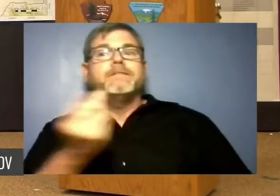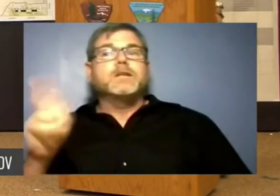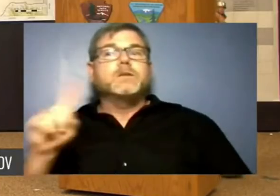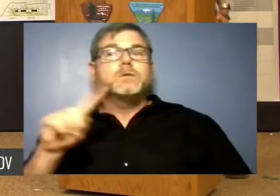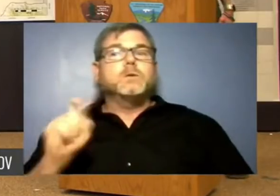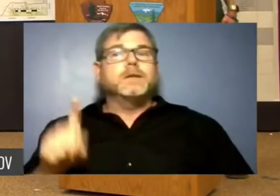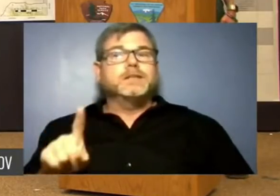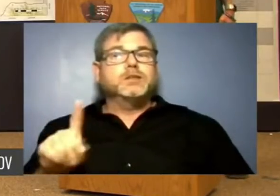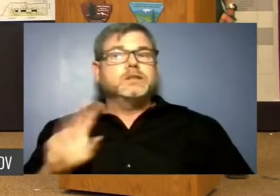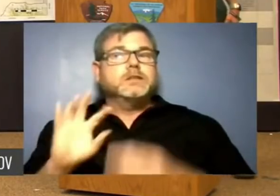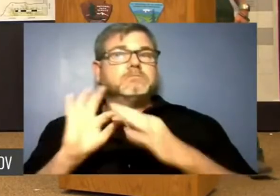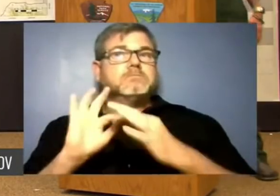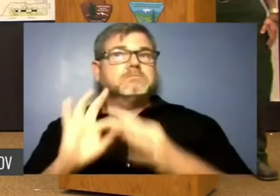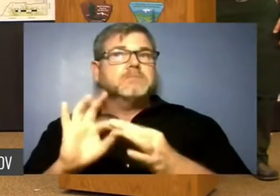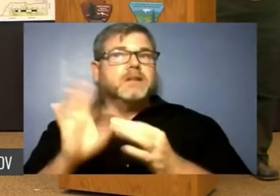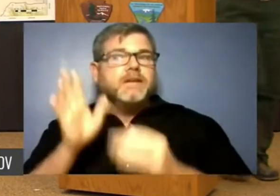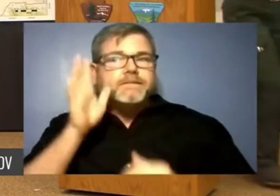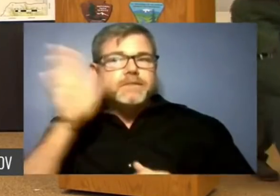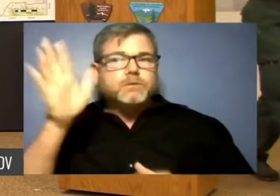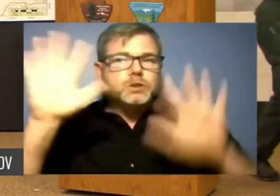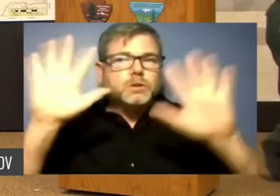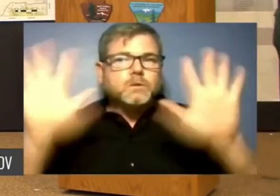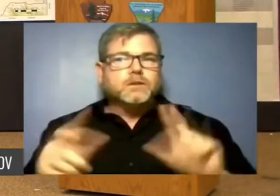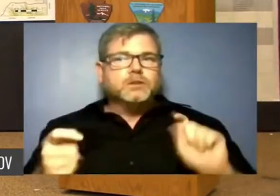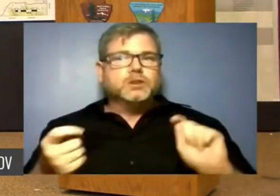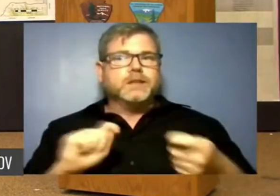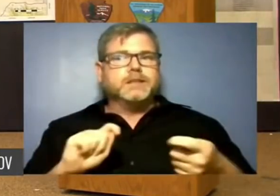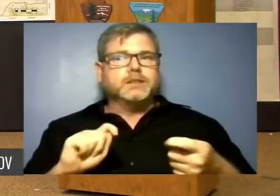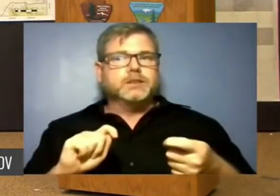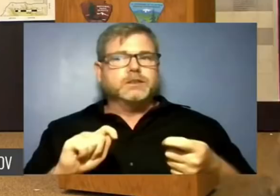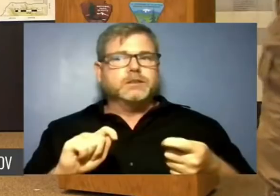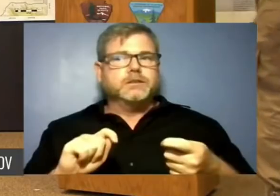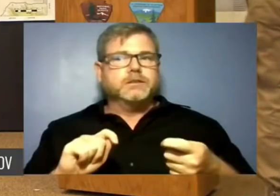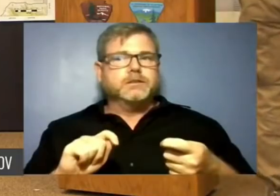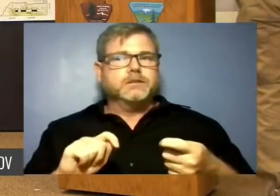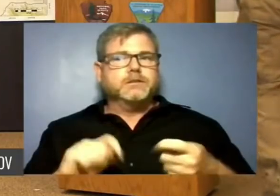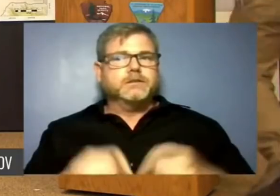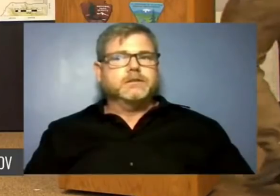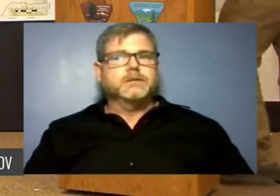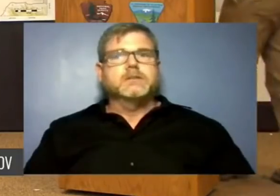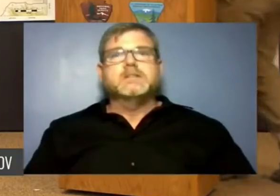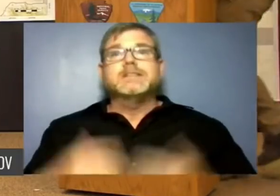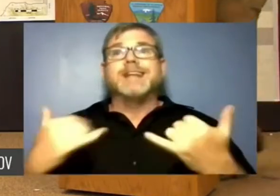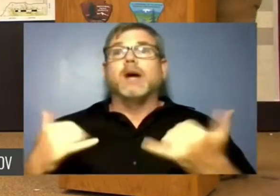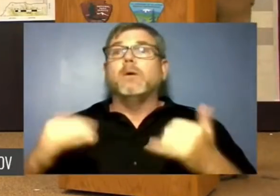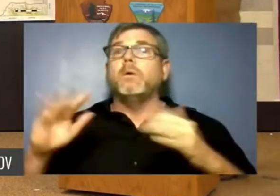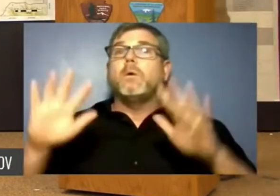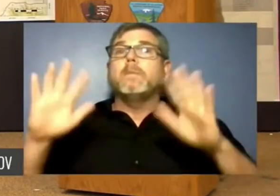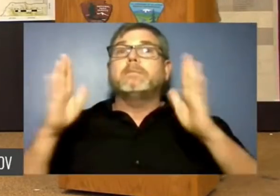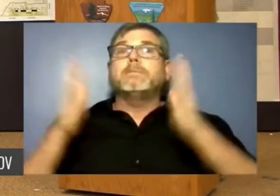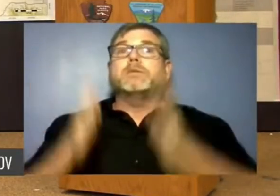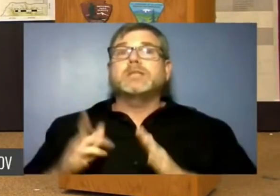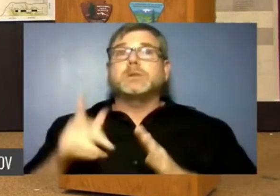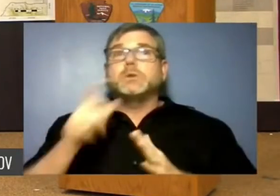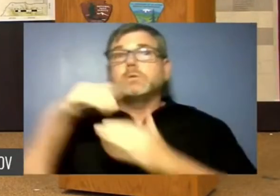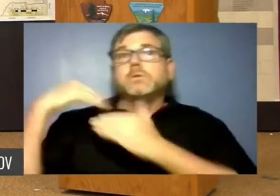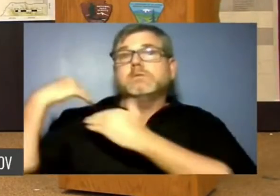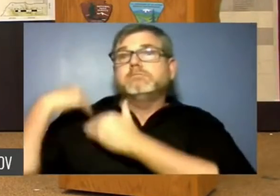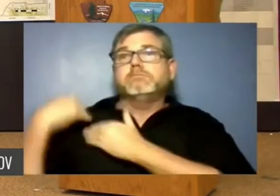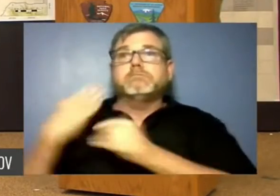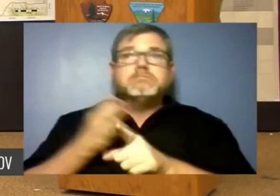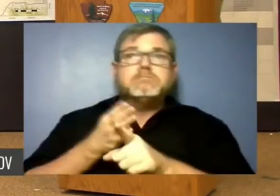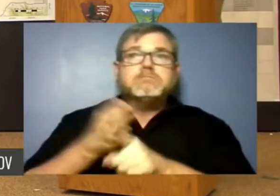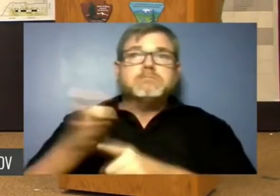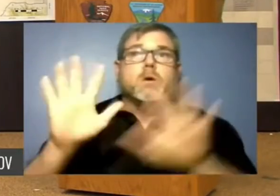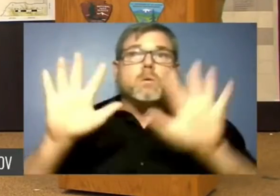to the oncoming wind shift. Good evening. I'm Mark Luffenbein, one of the incident meteorologists